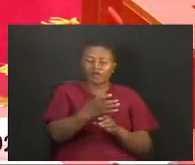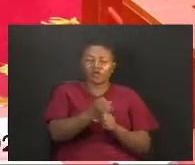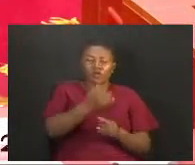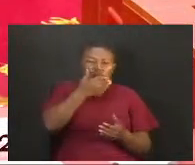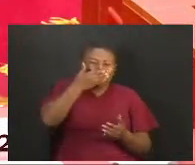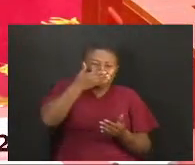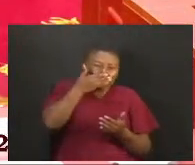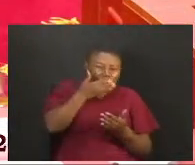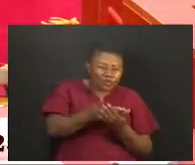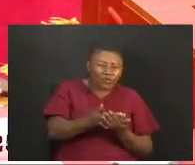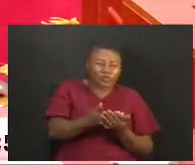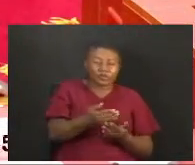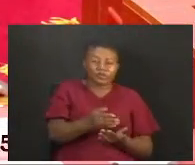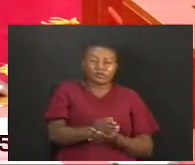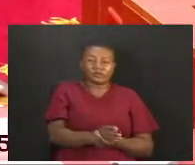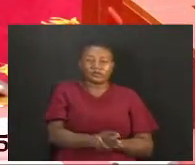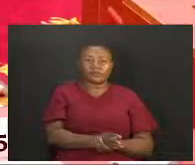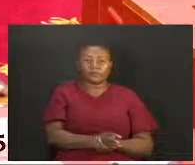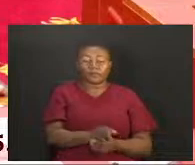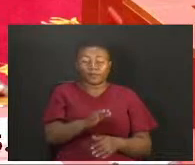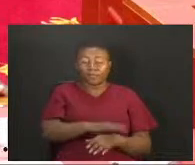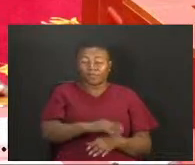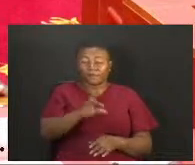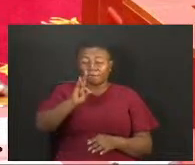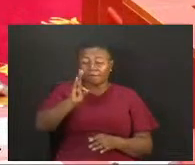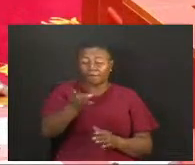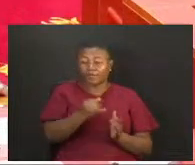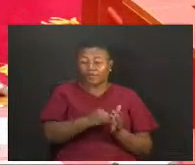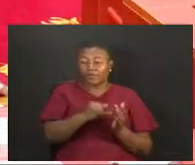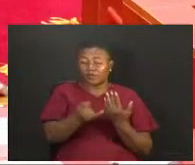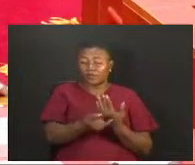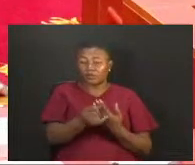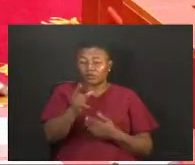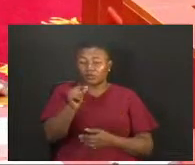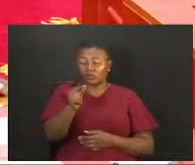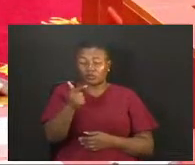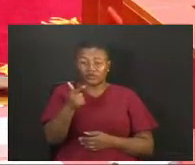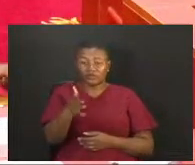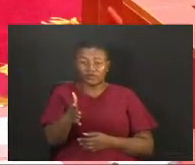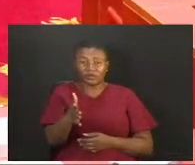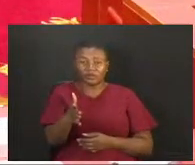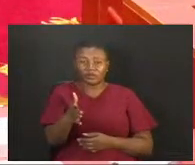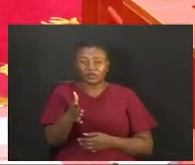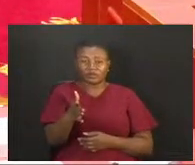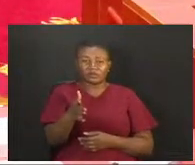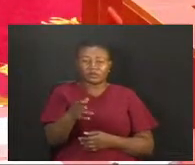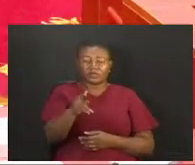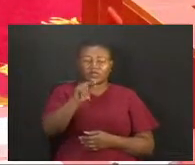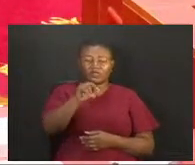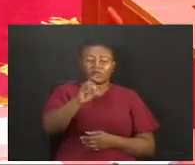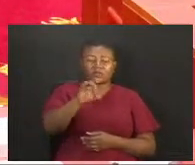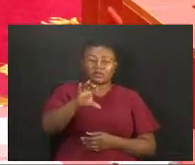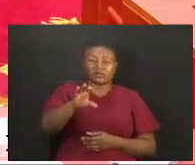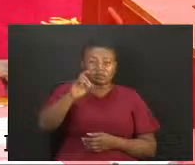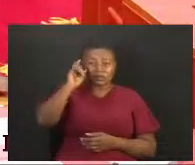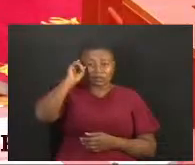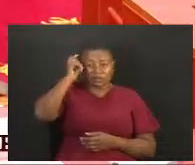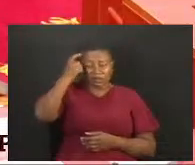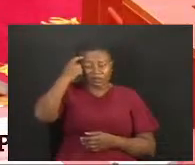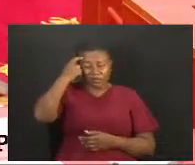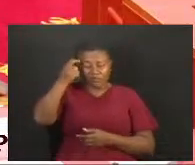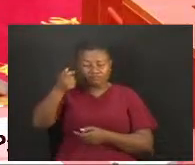dividend. Mr. Speaker, on the 7th of January 2025, the NDC government